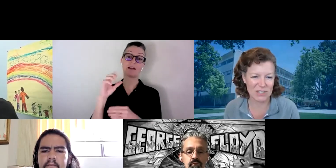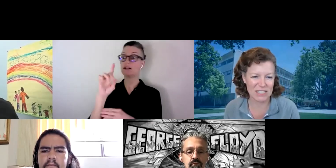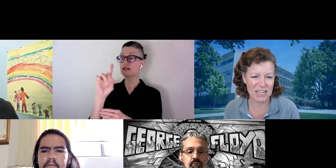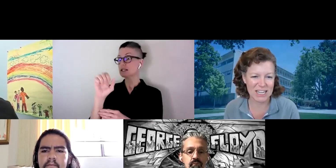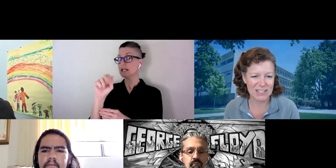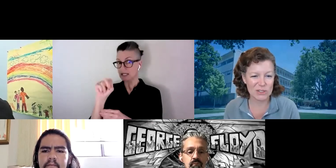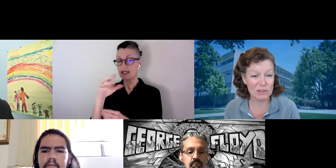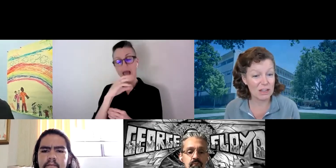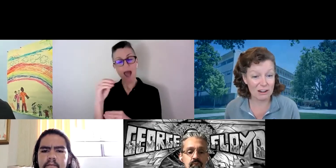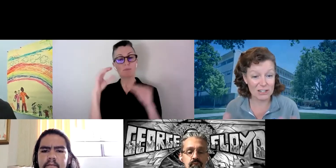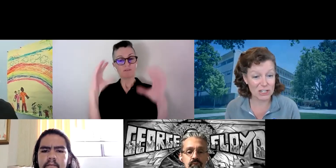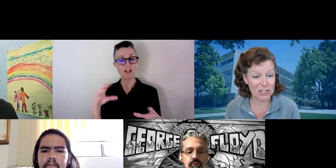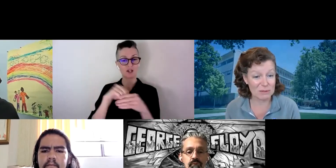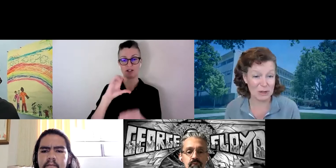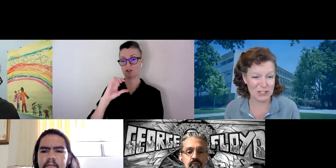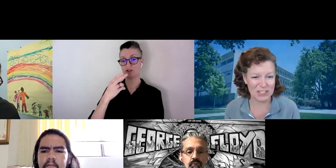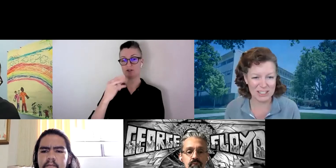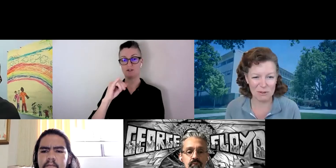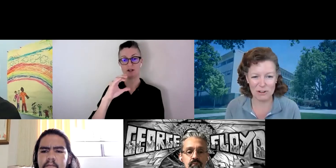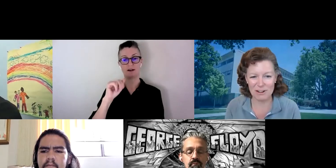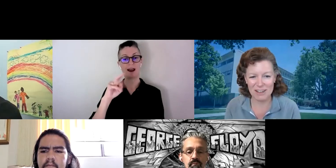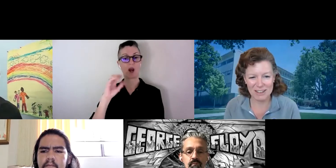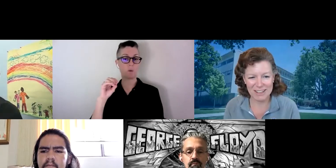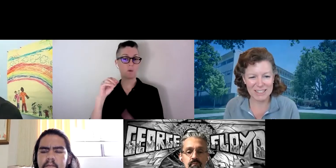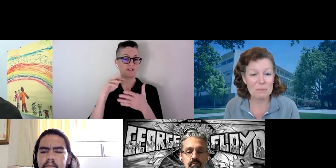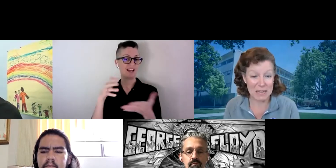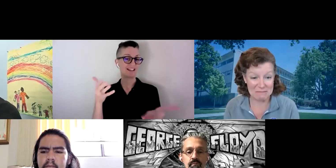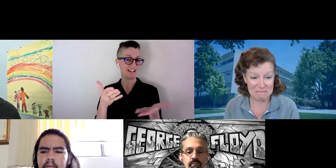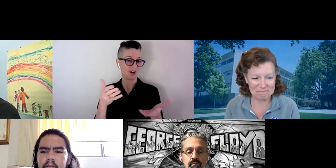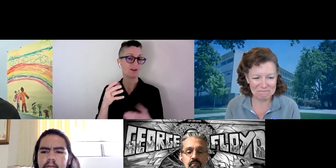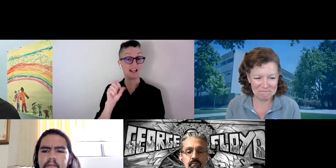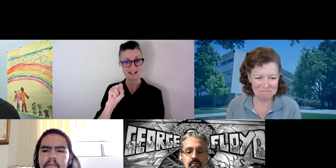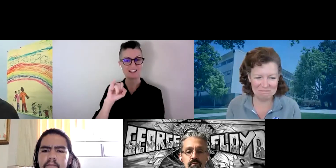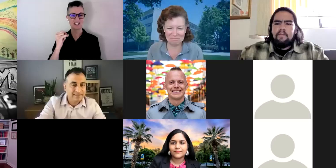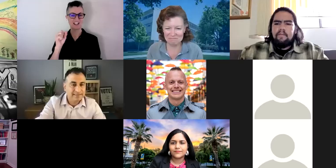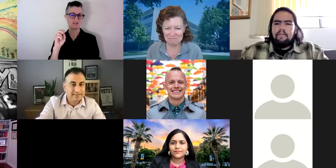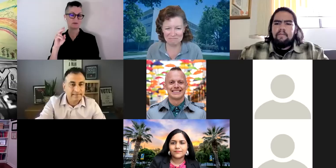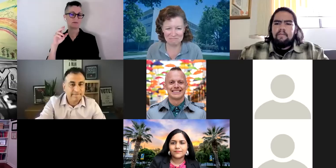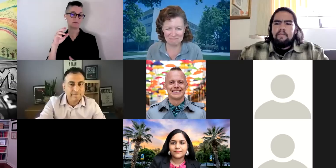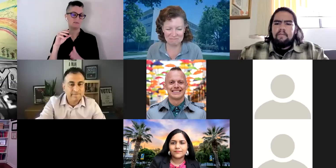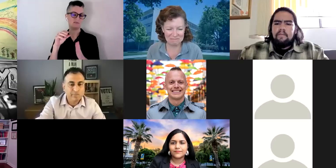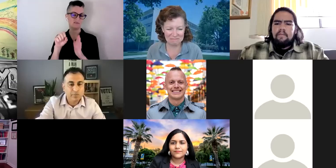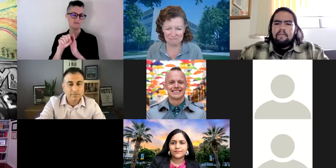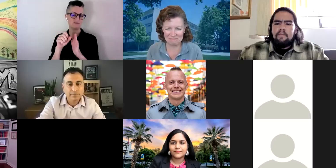San Jose State. So they are going to share some of the questions that were submitted.